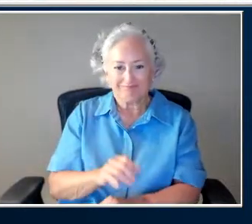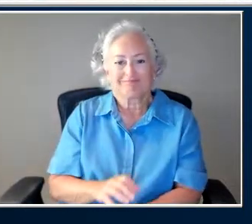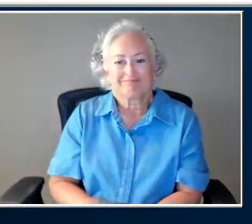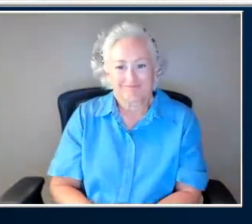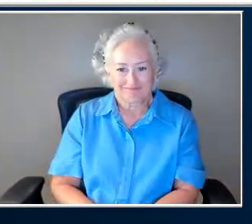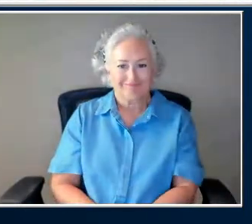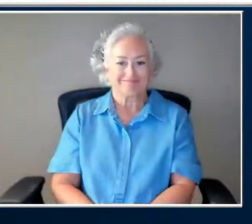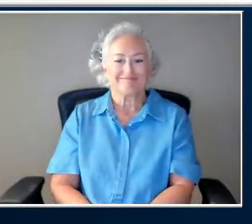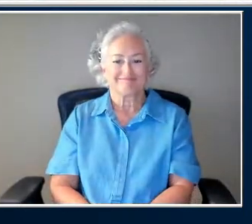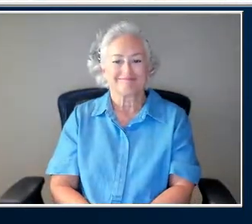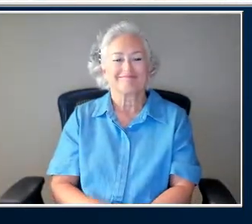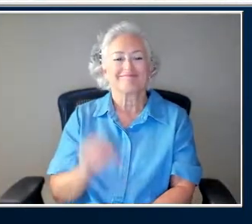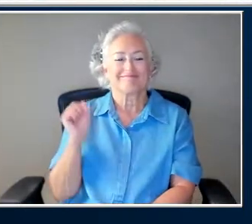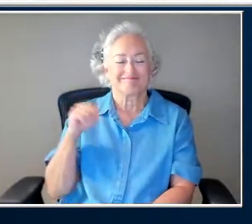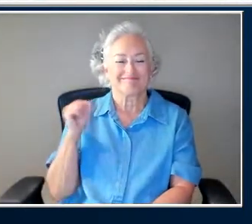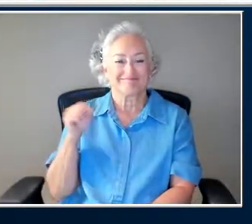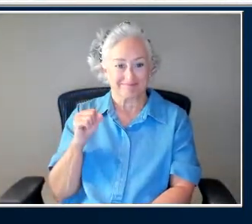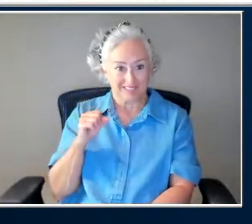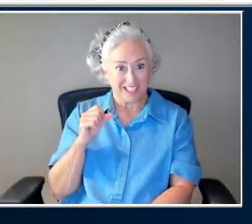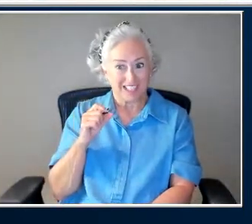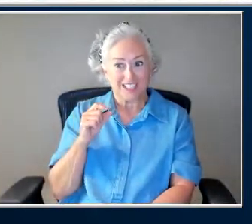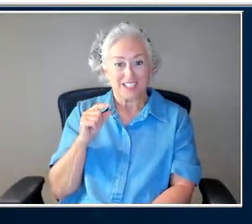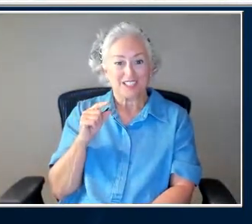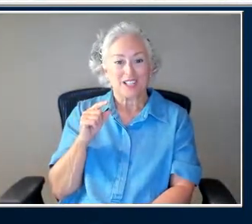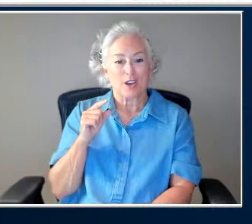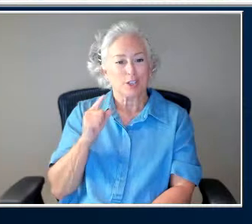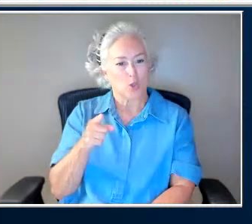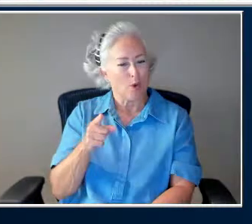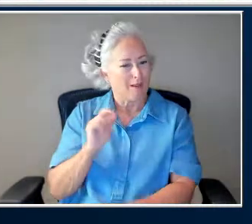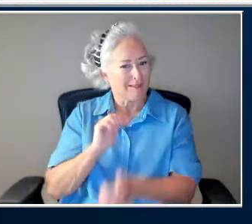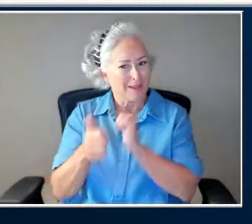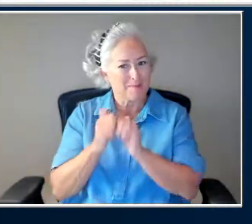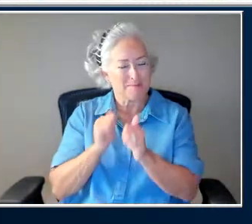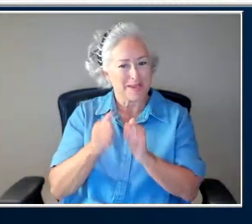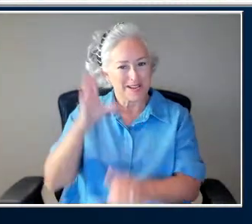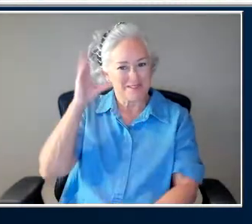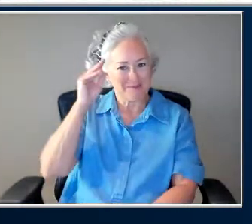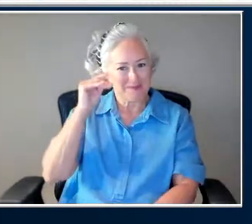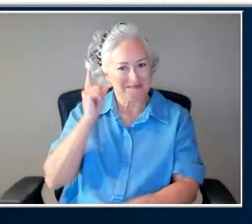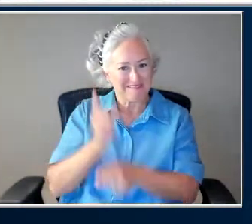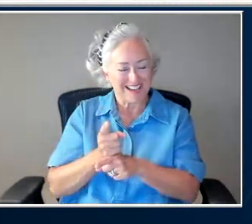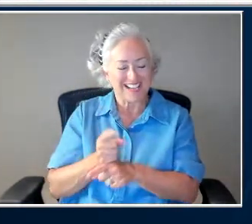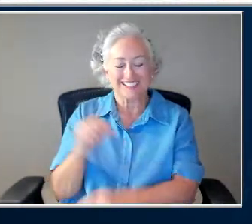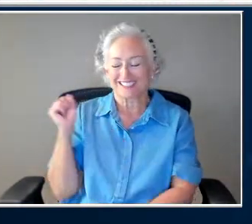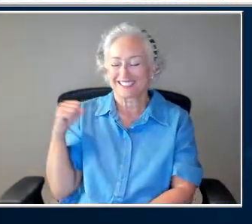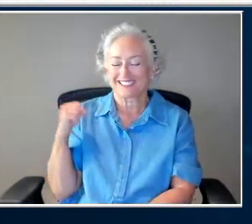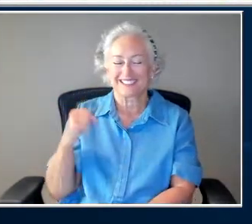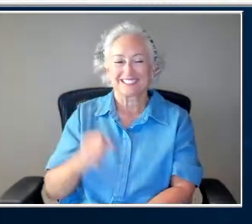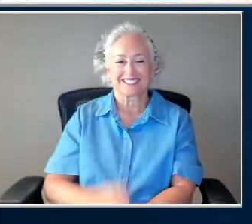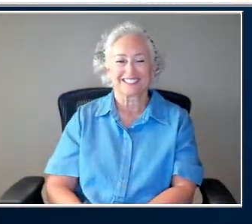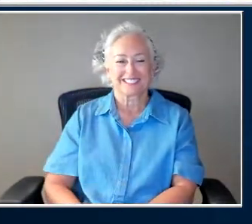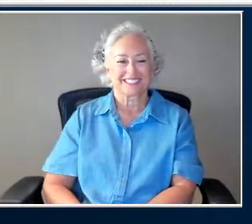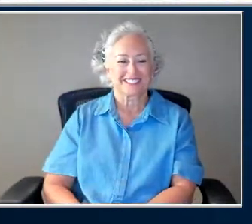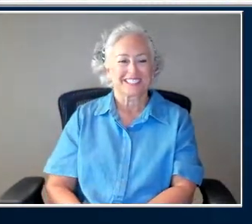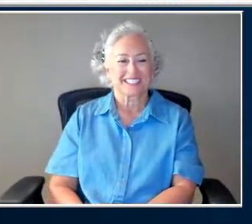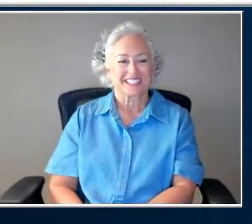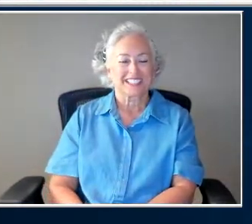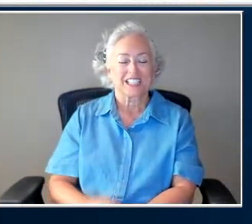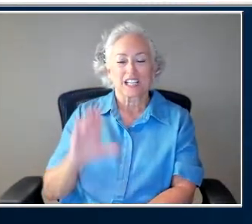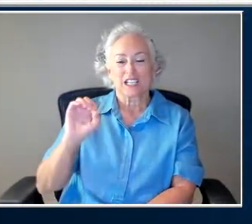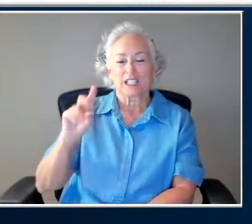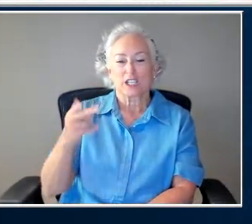fell. You were taking that. You're very competitive. You're very competitive. So Cohen needed